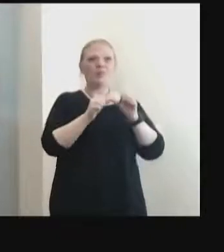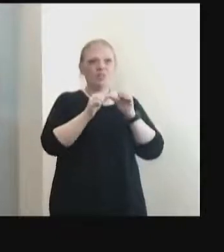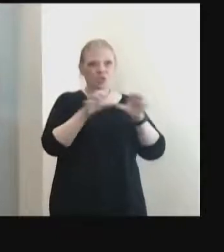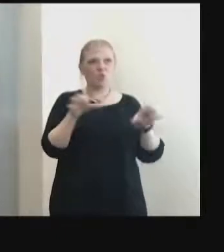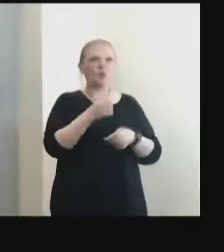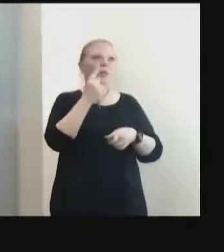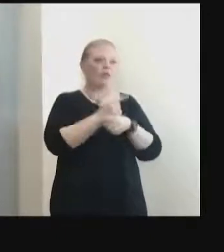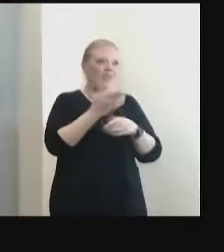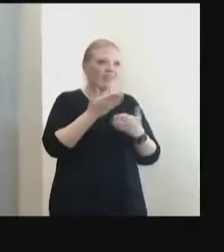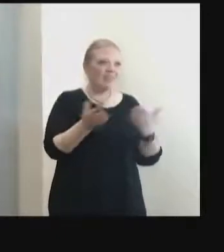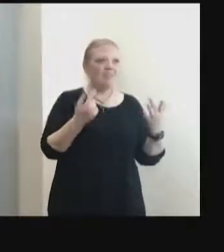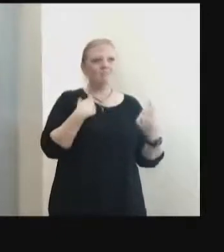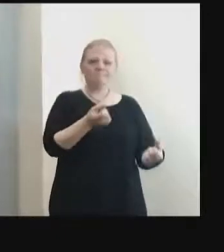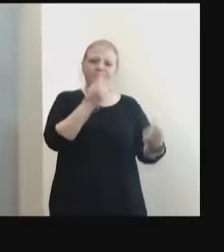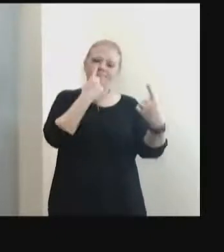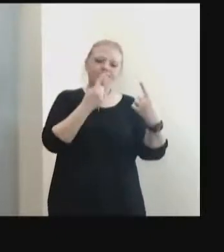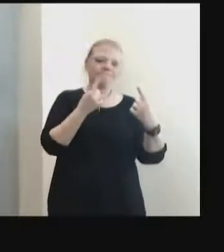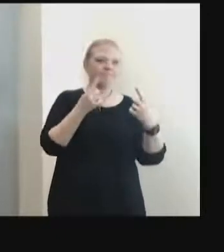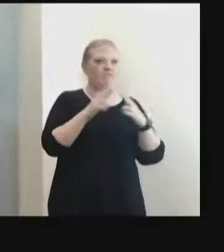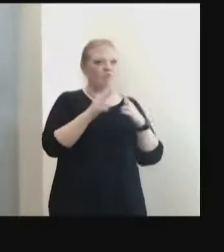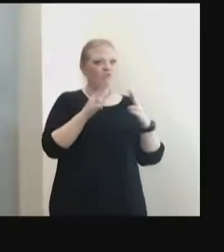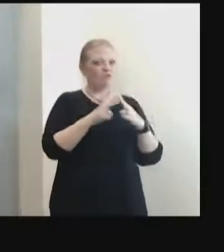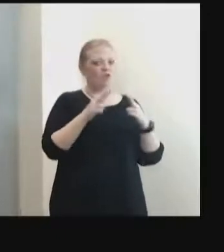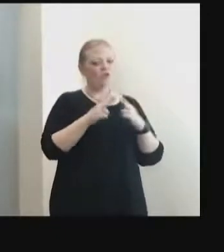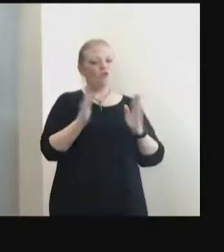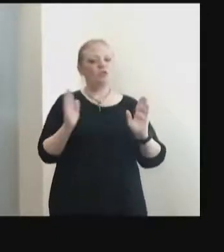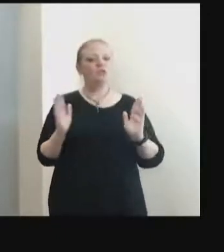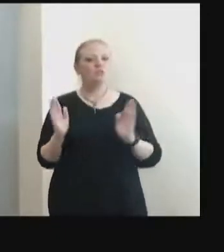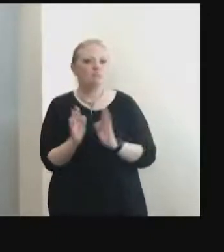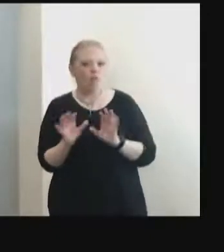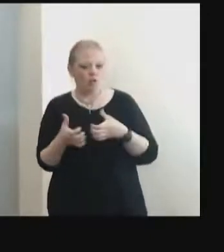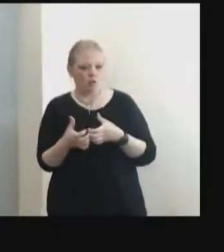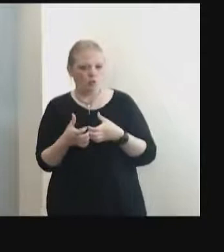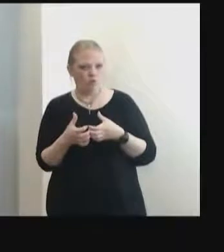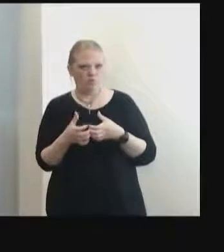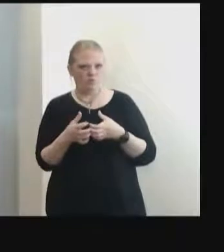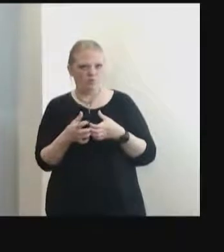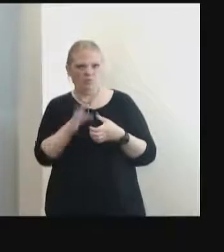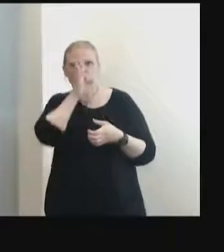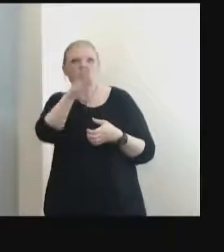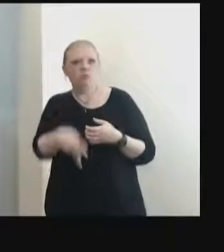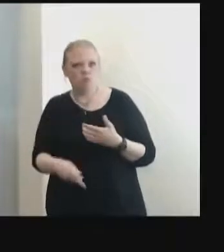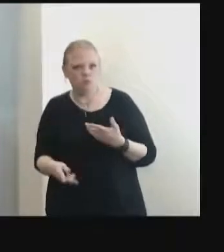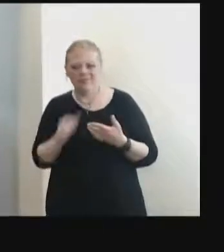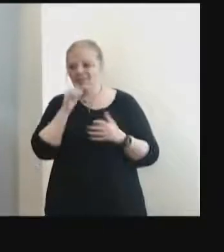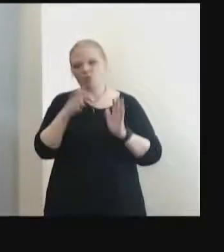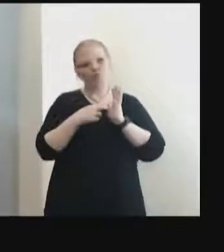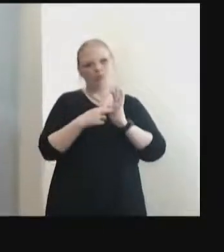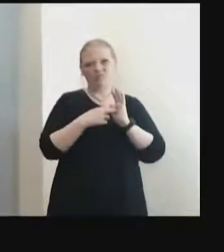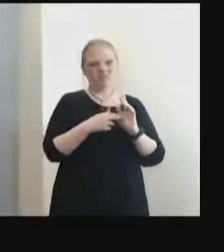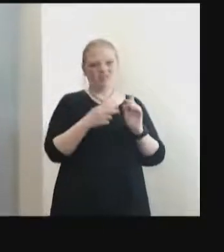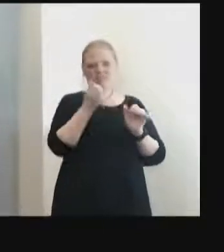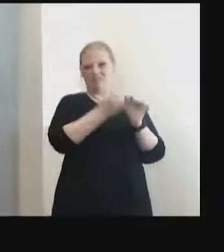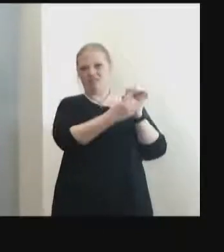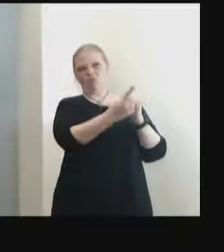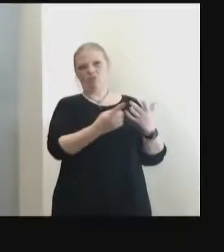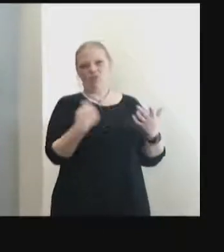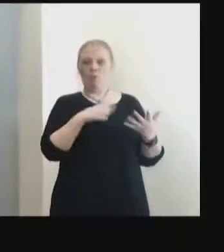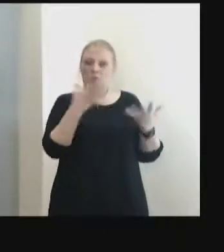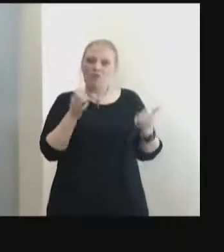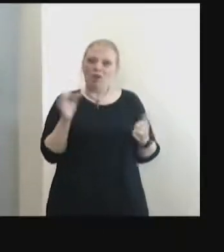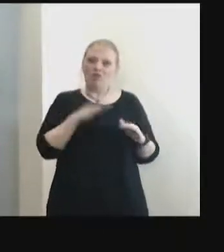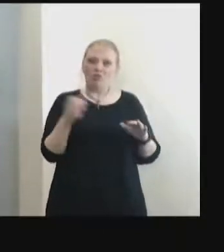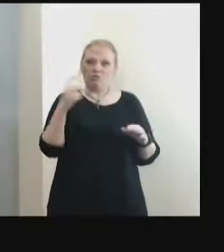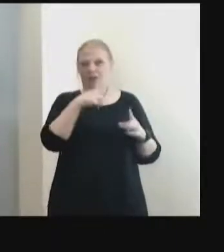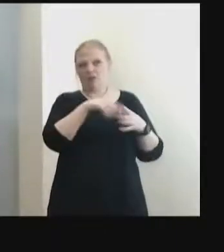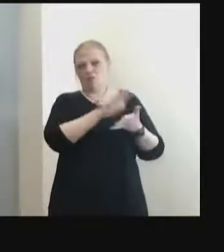thing. We understand there's a very vocal minority out there, but they don't represent everyone. We all want to have children back in school,